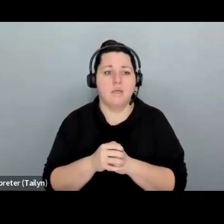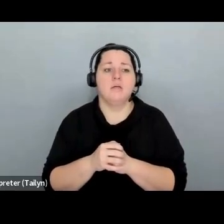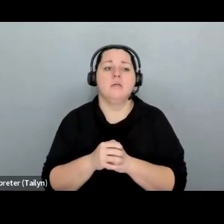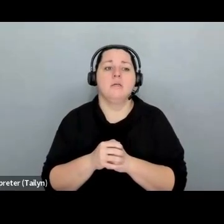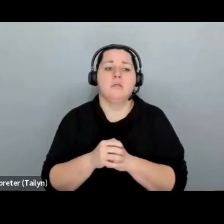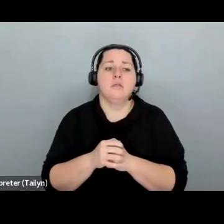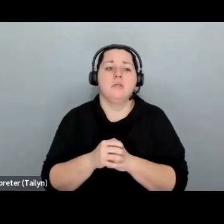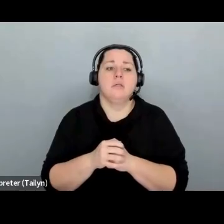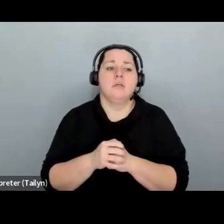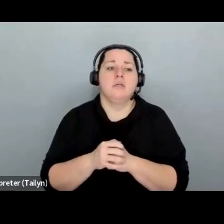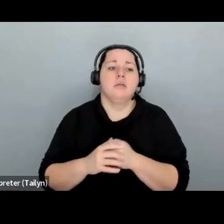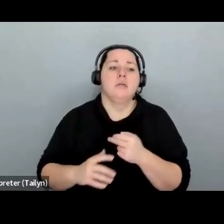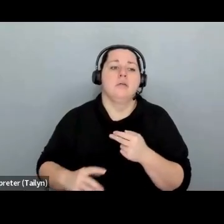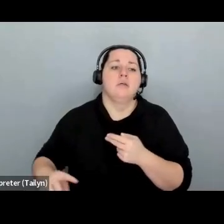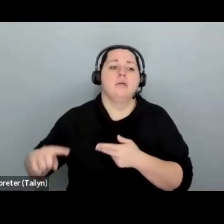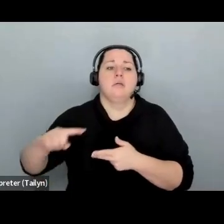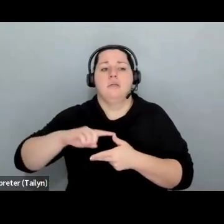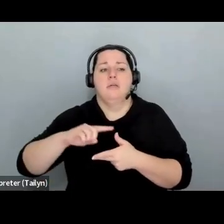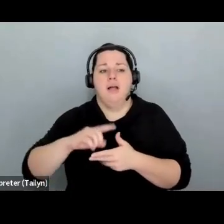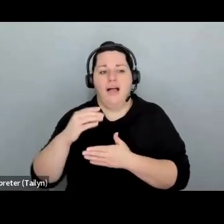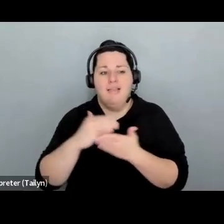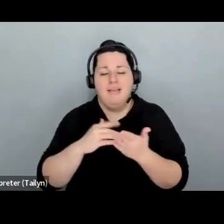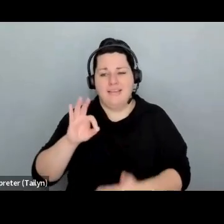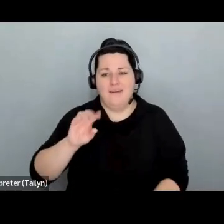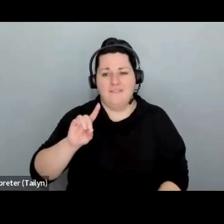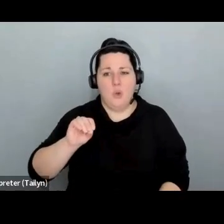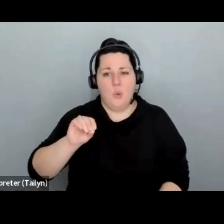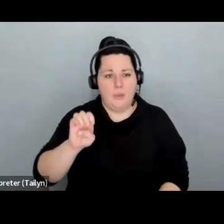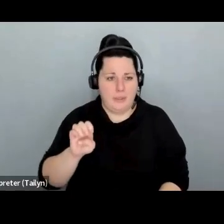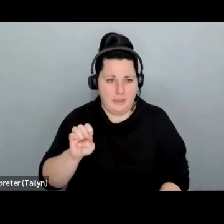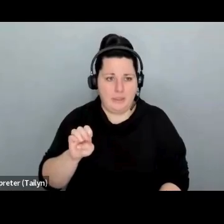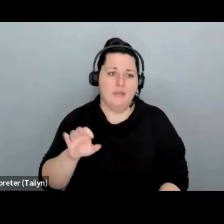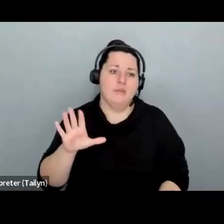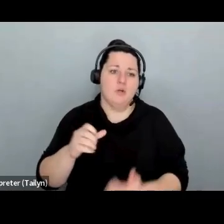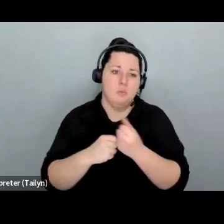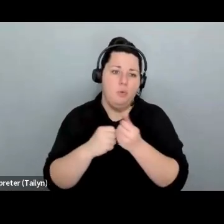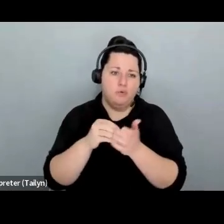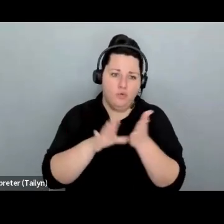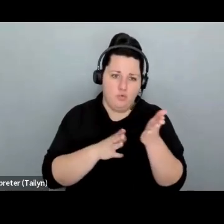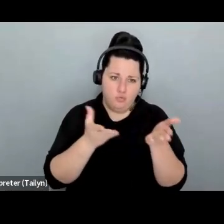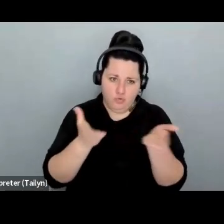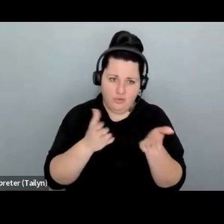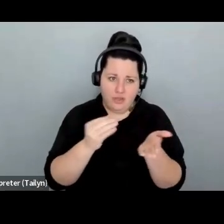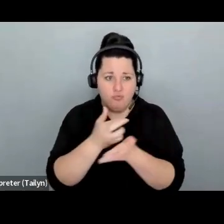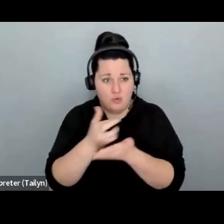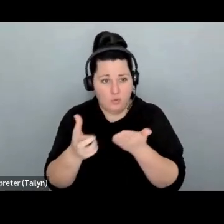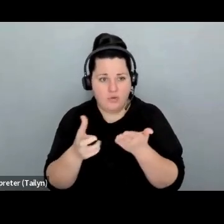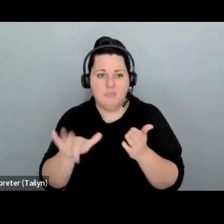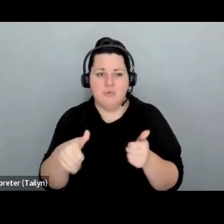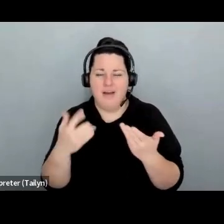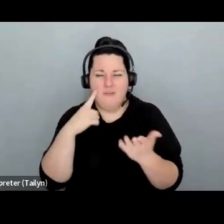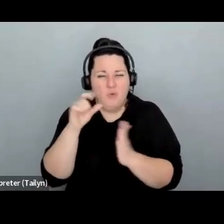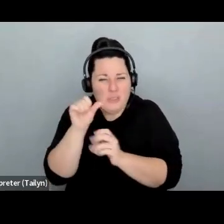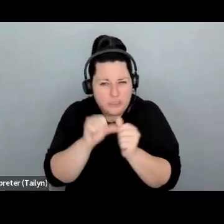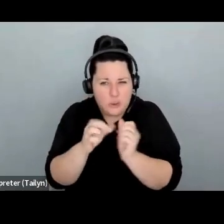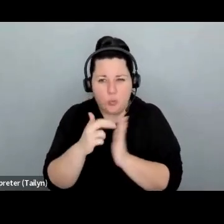A list of Florida Department of Education supportive student services and resources are provided in each